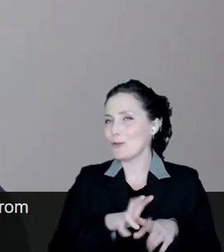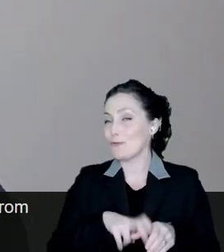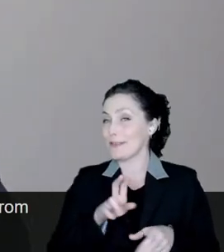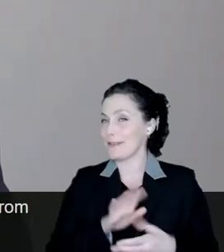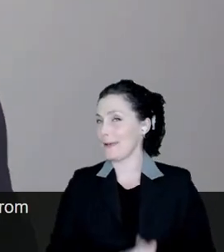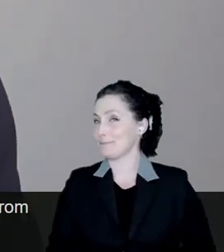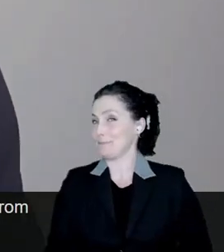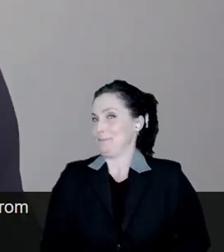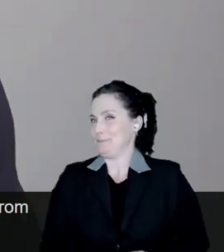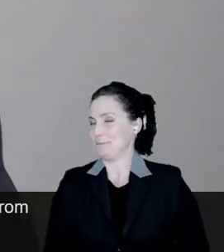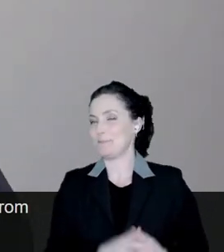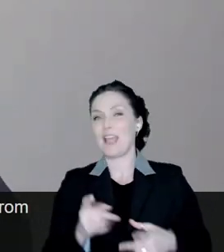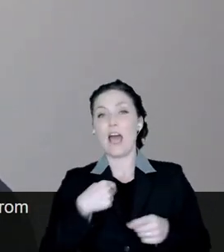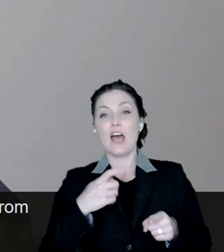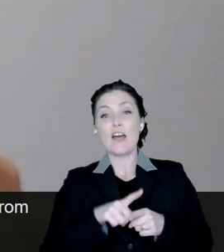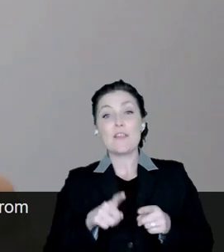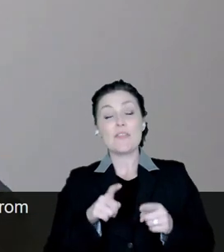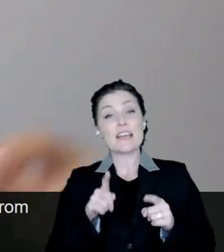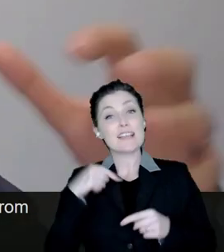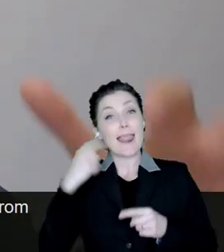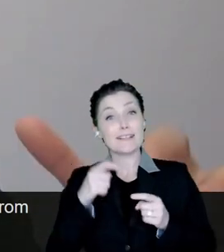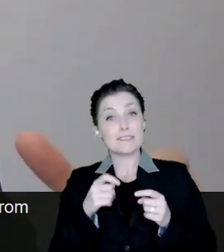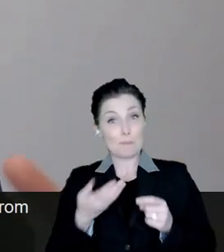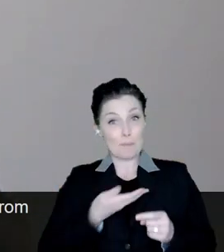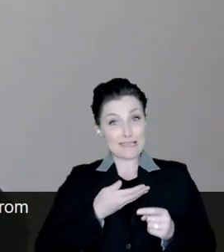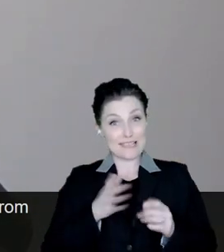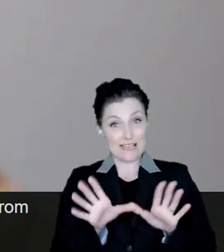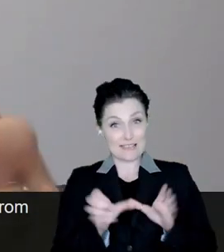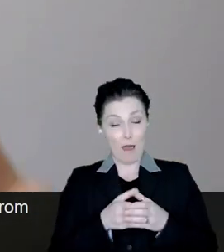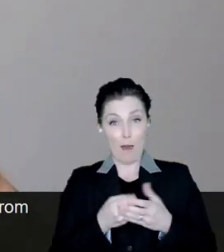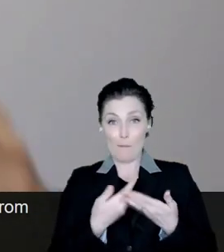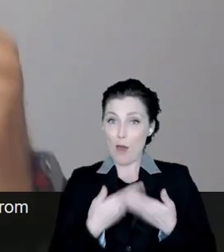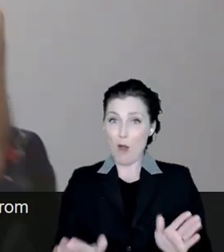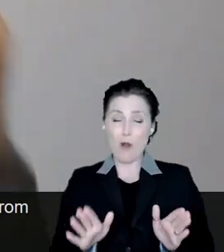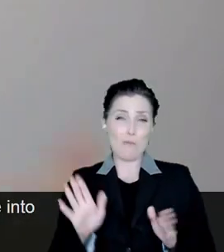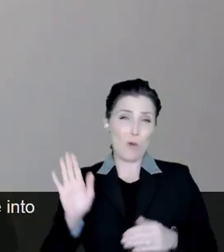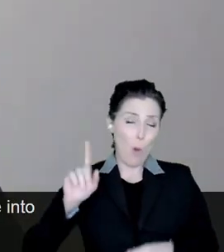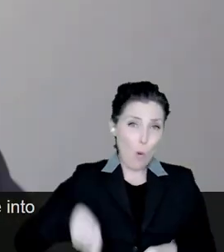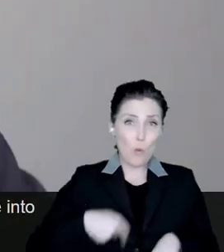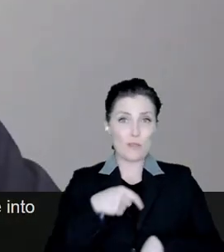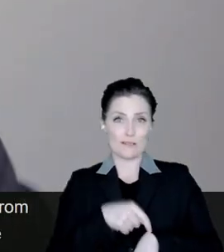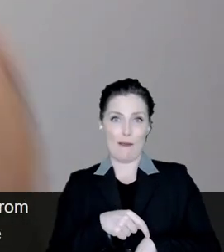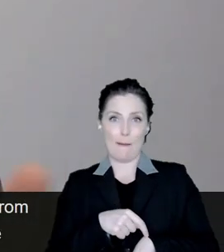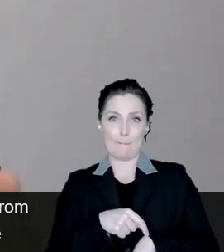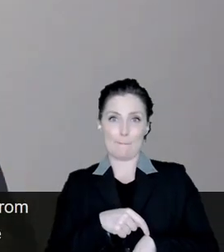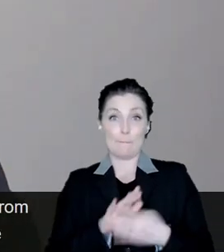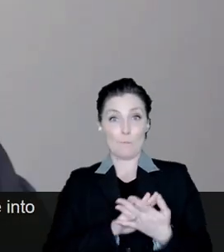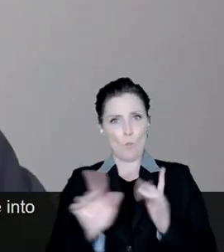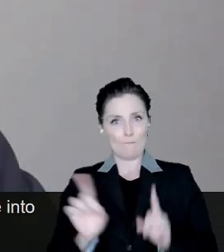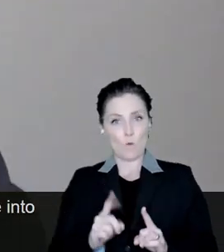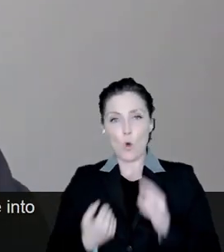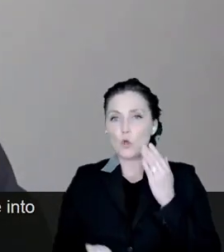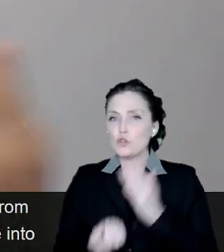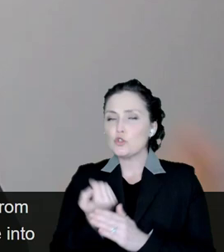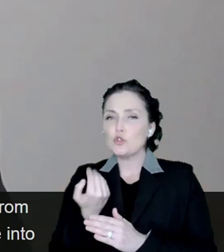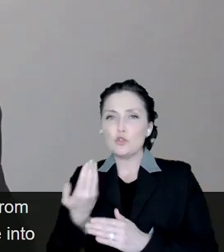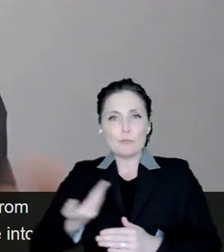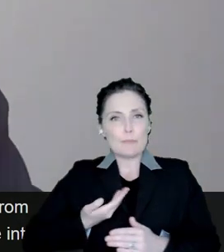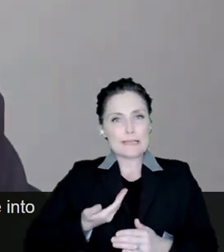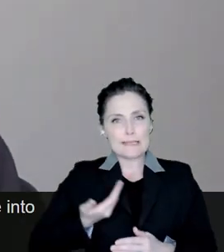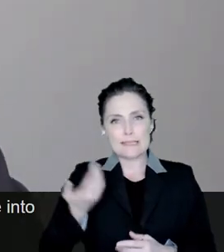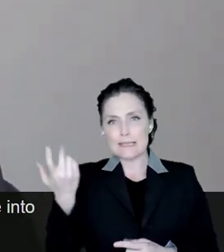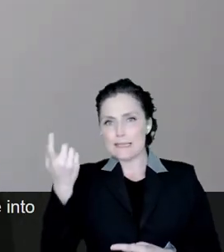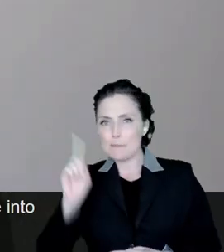into Google, open 24 hours a day, 7 days a week, and that gives new businesses, new entrepreneurs, advice and